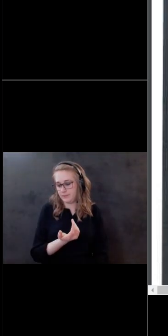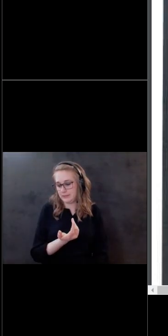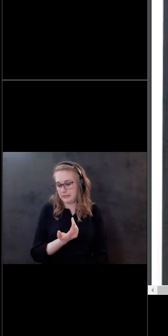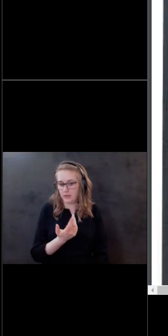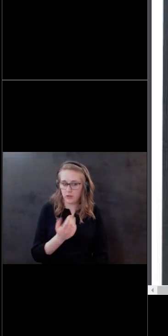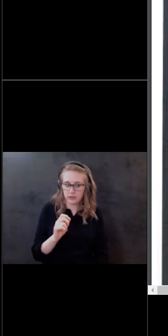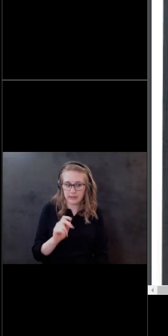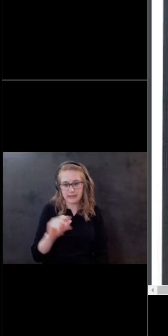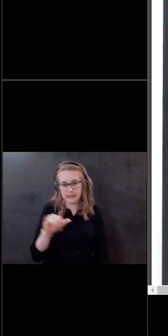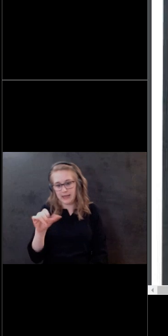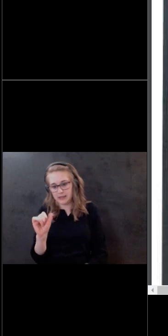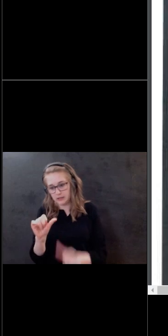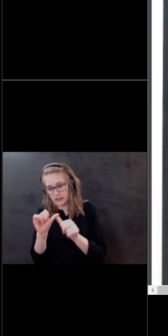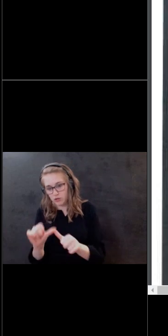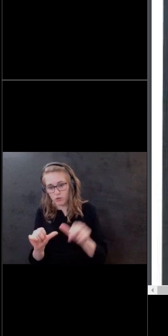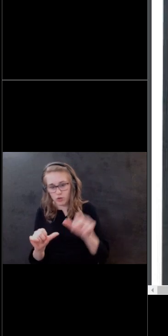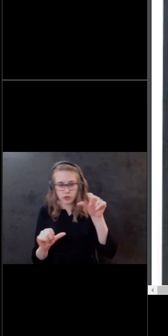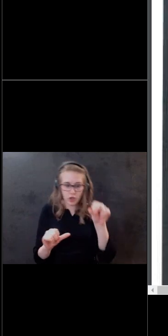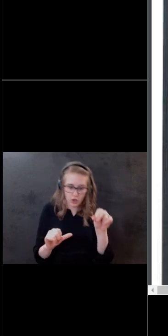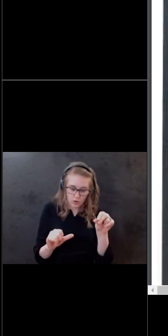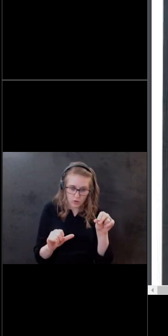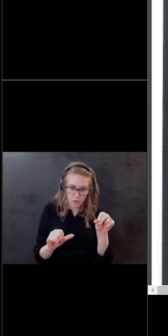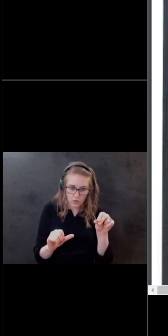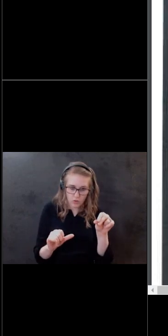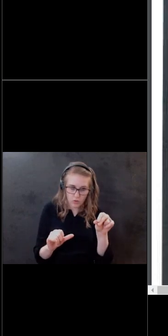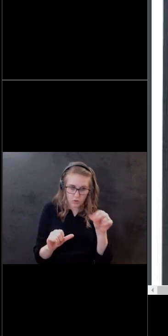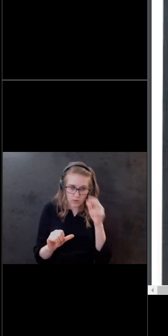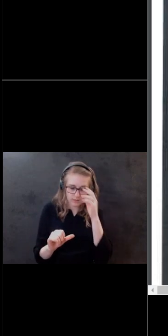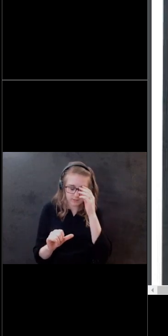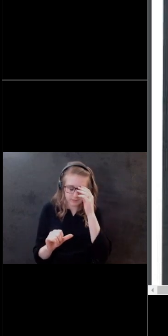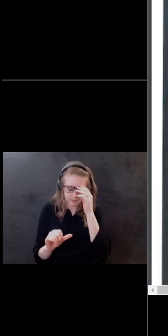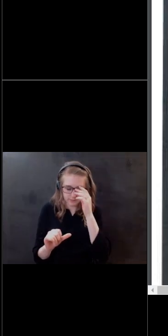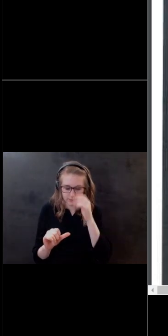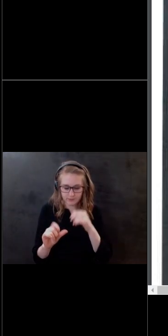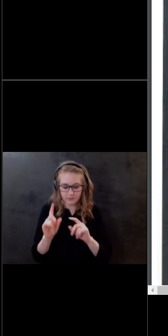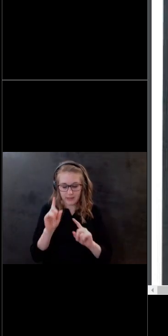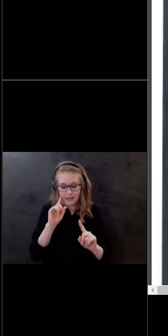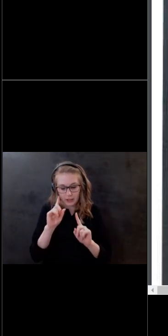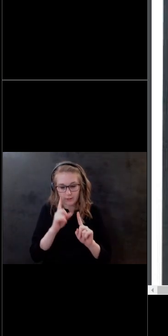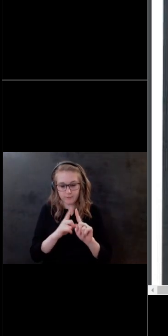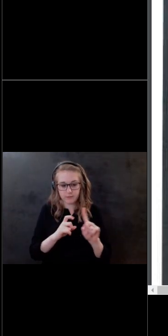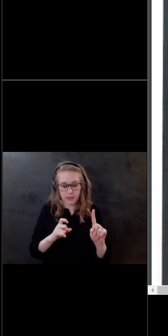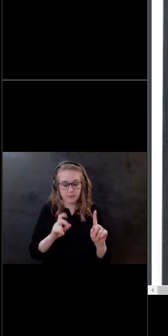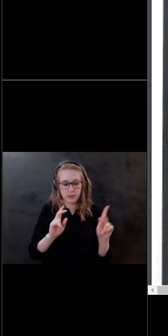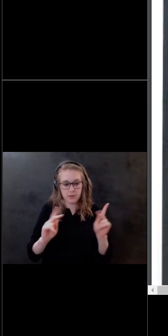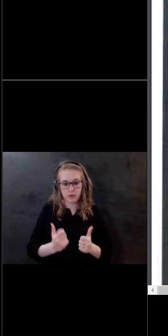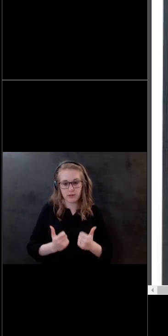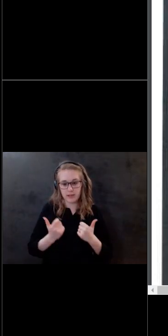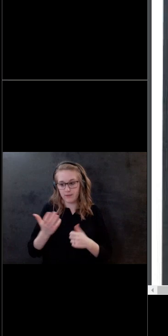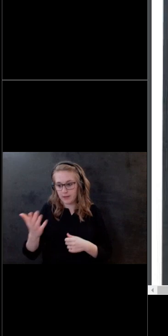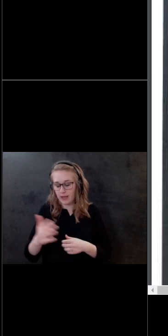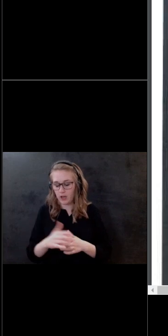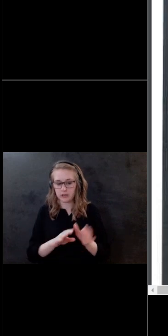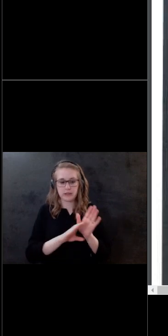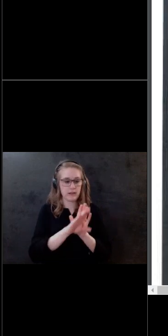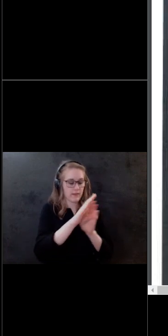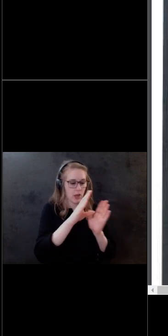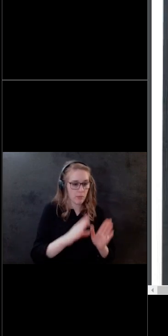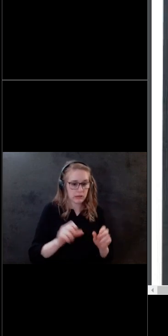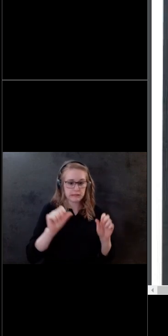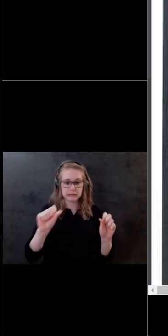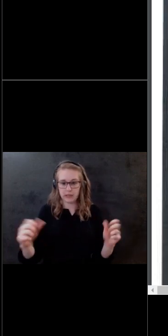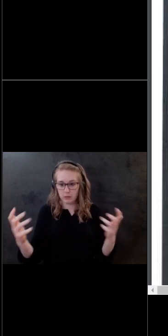with this, is that I hear from the residents and I hear from the developer, can we work this